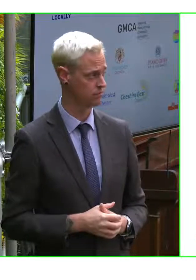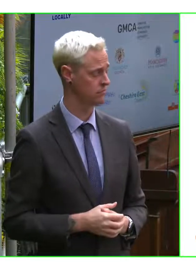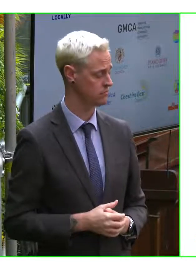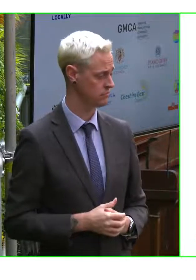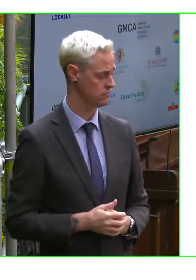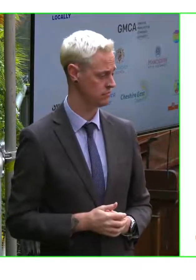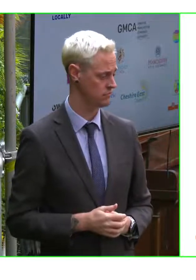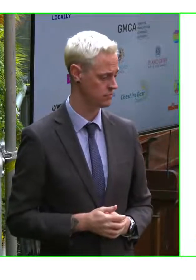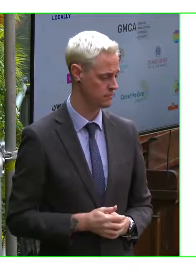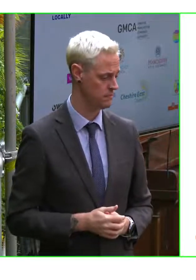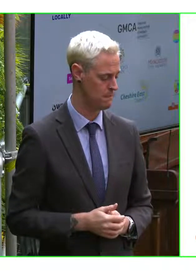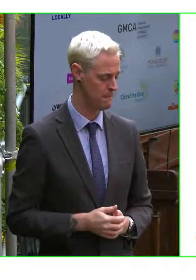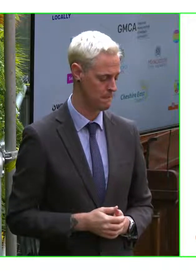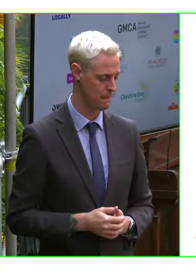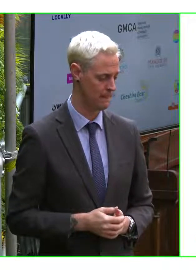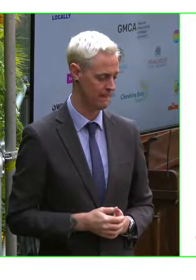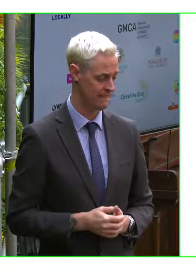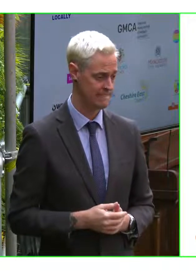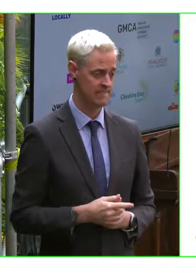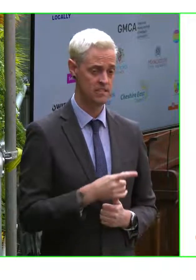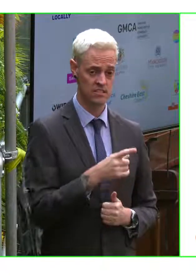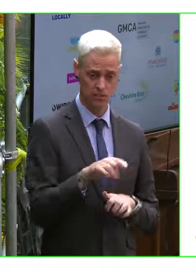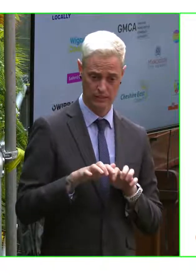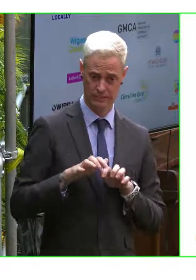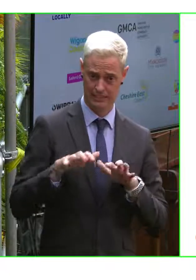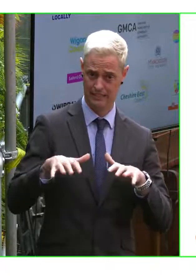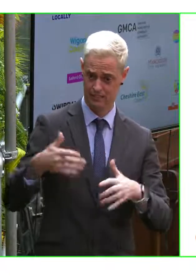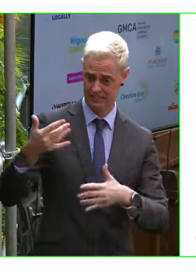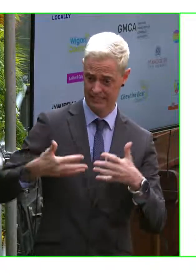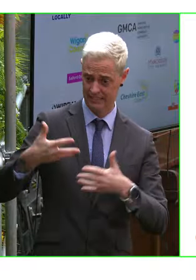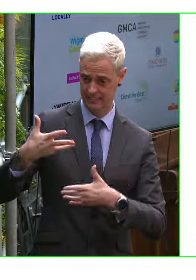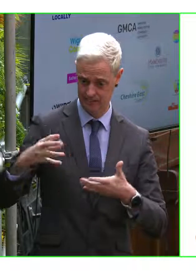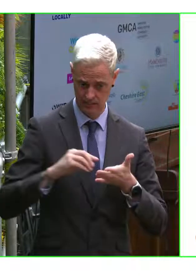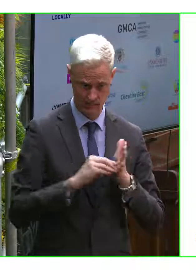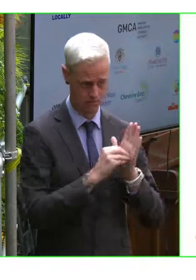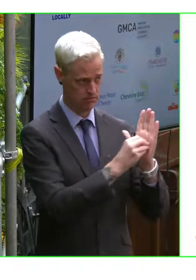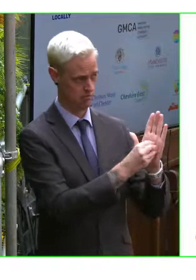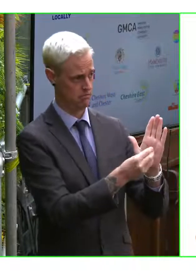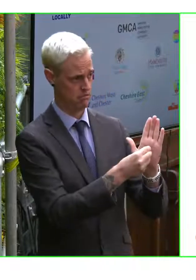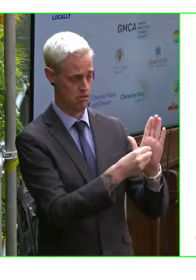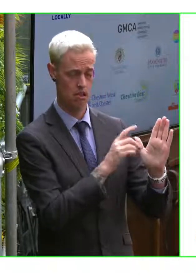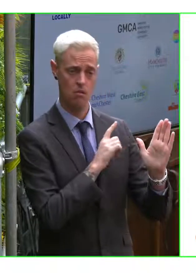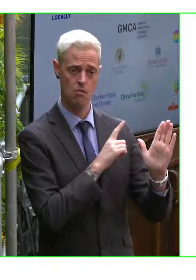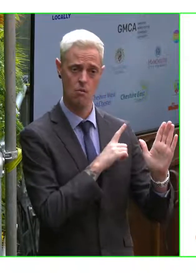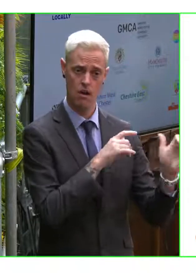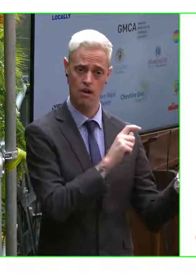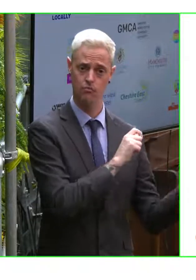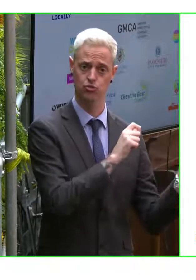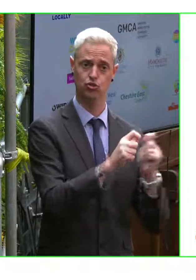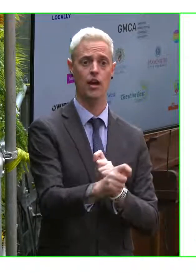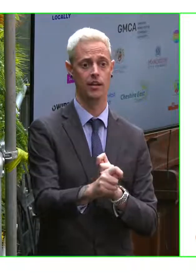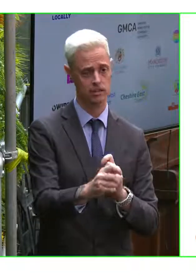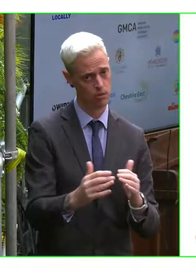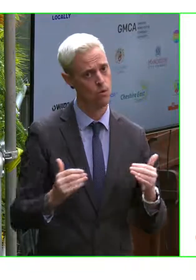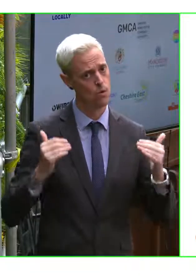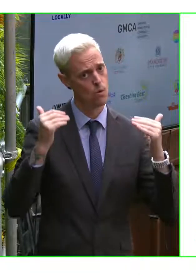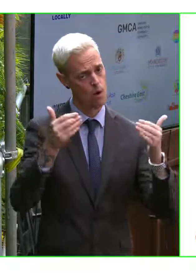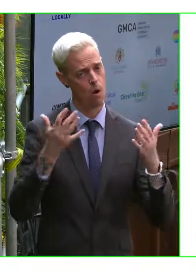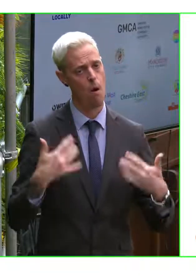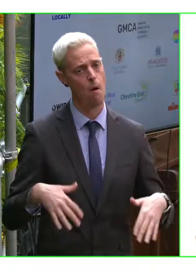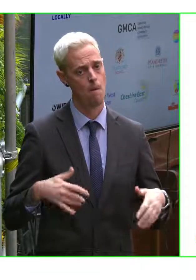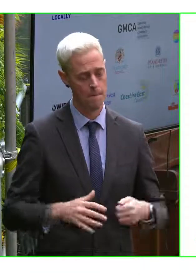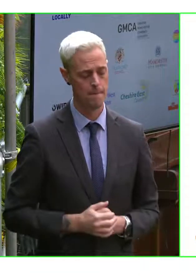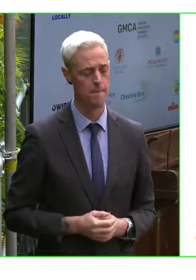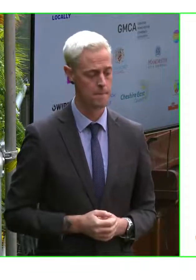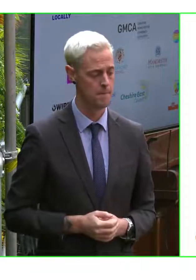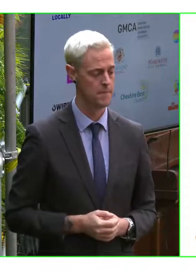plan a bit more substance and a bit more clarity as to the order of magnitude sort of shifts that we need to make. Other than that,